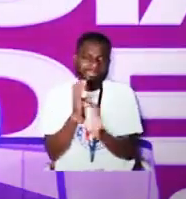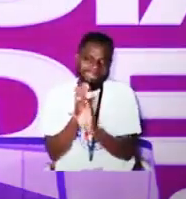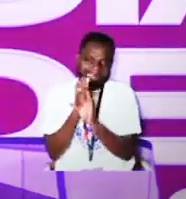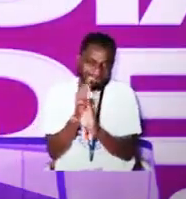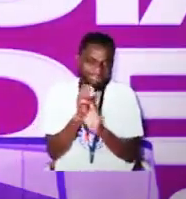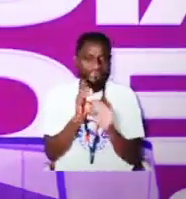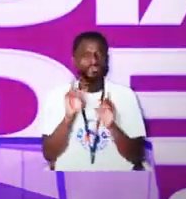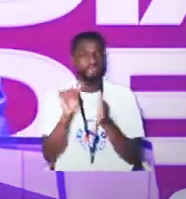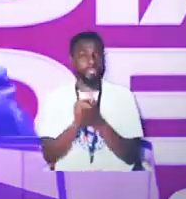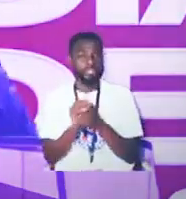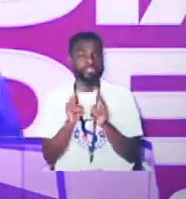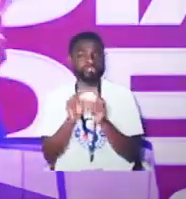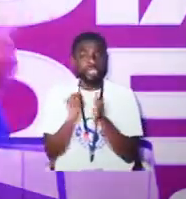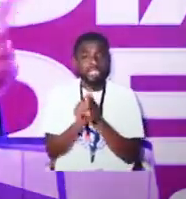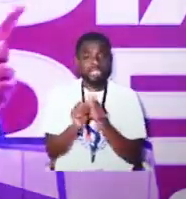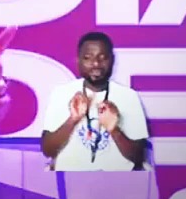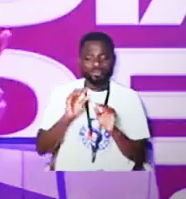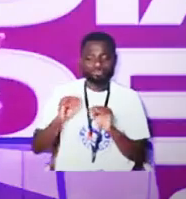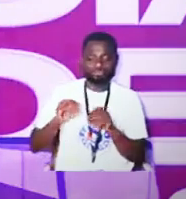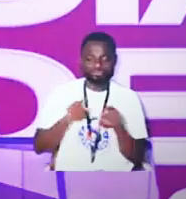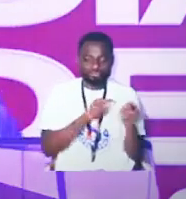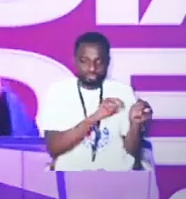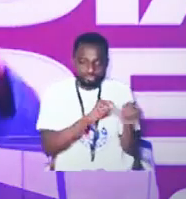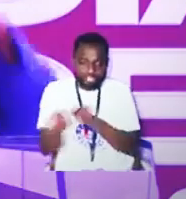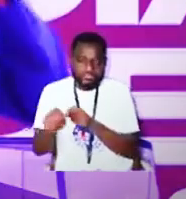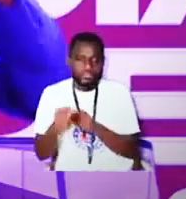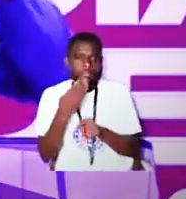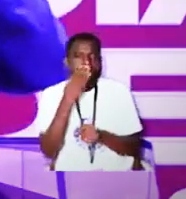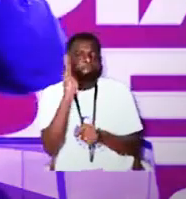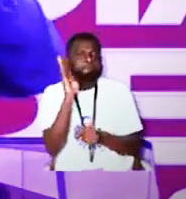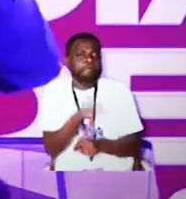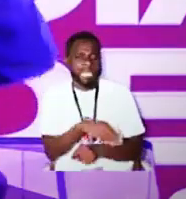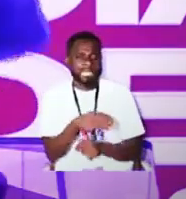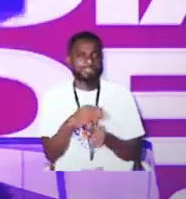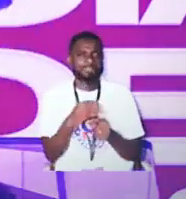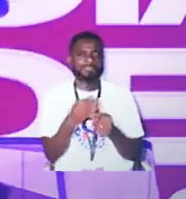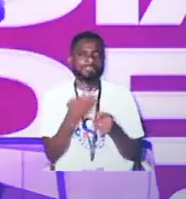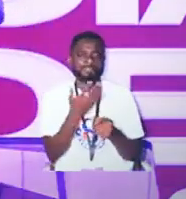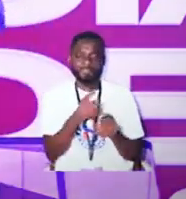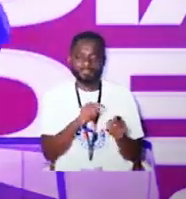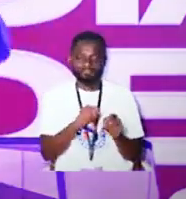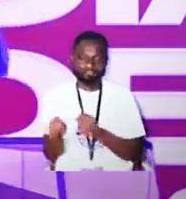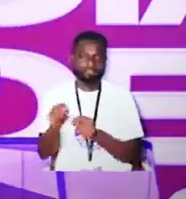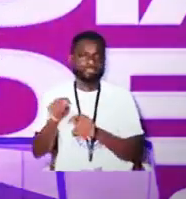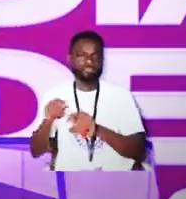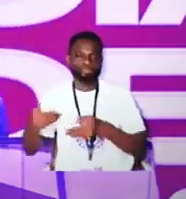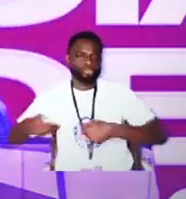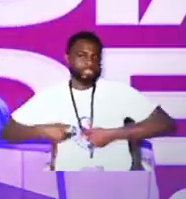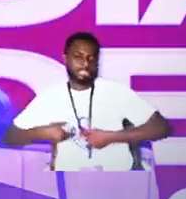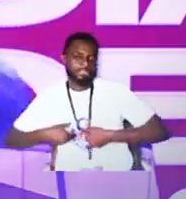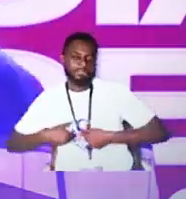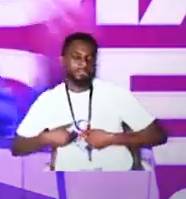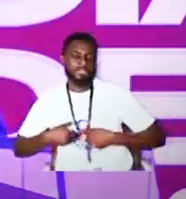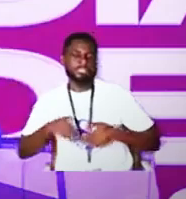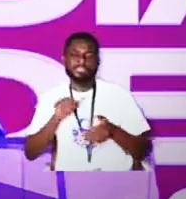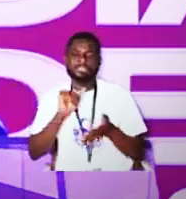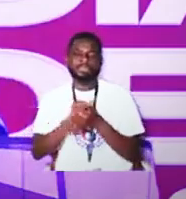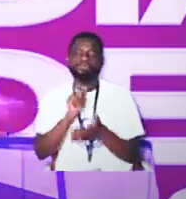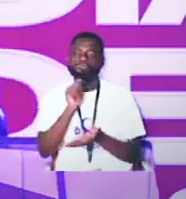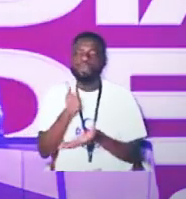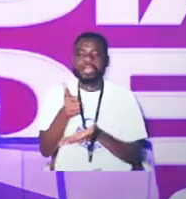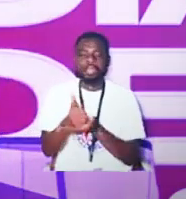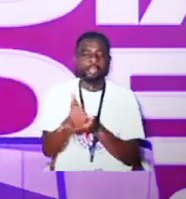so that they don't pass anything on that will not help the building of this nation, which they have held over the